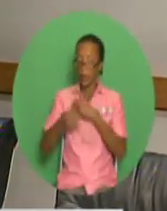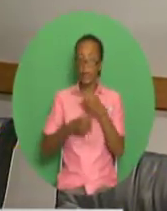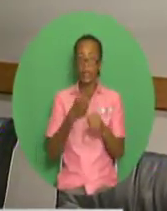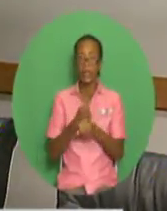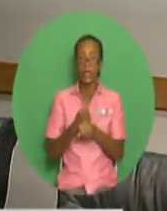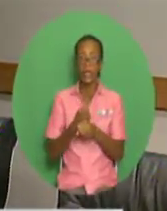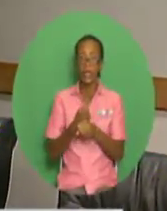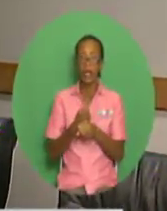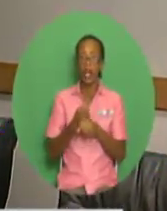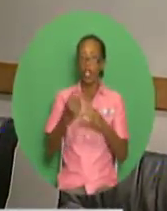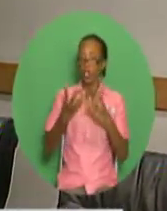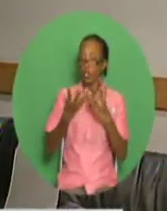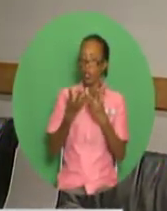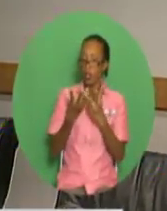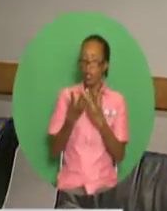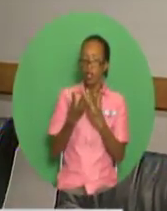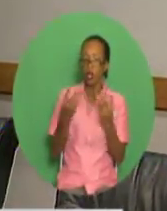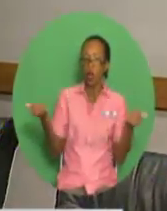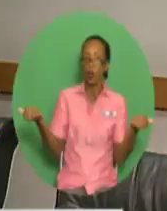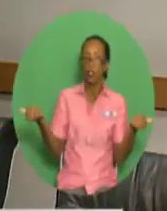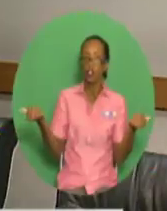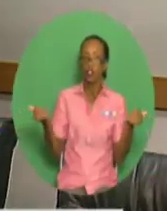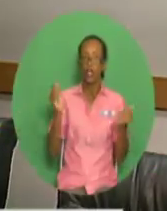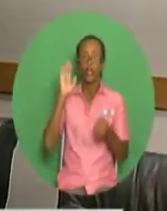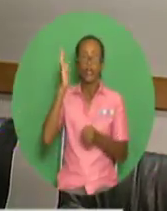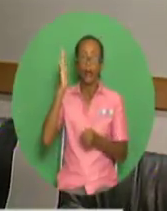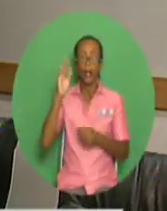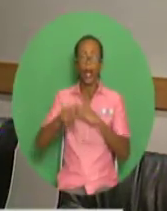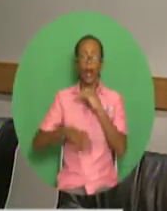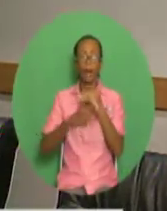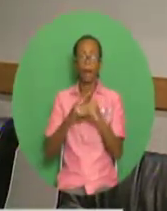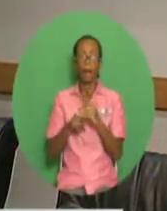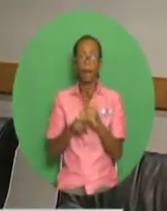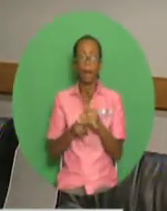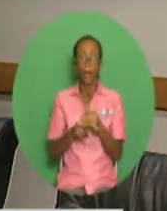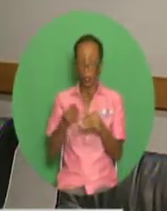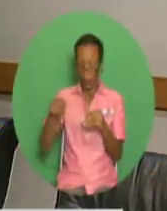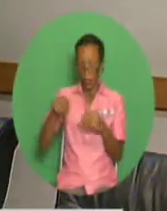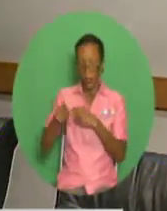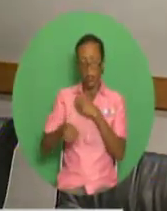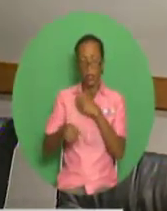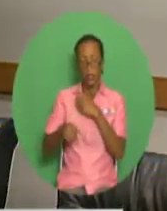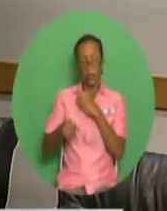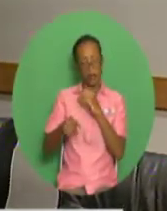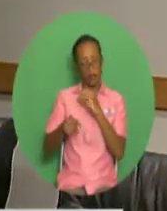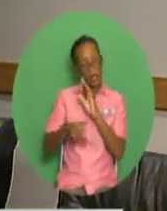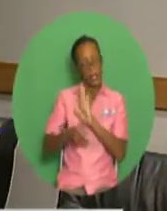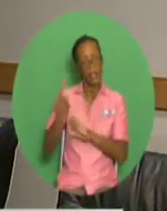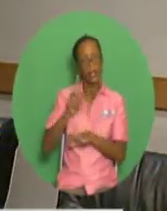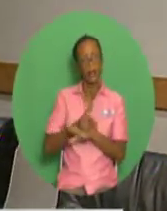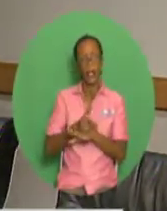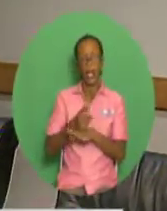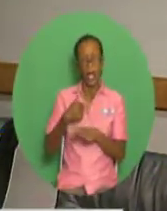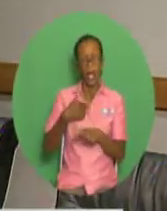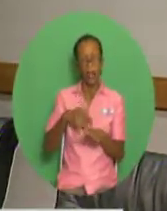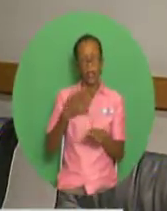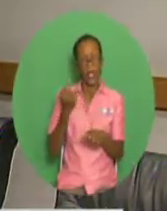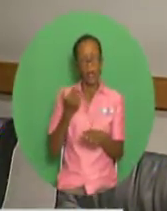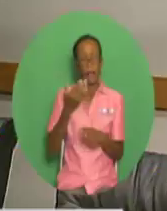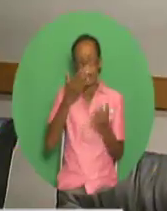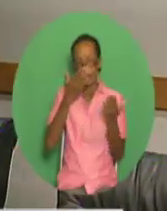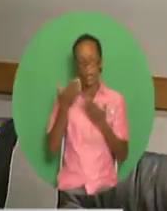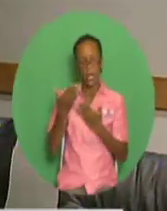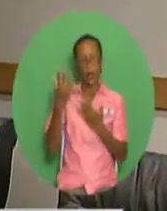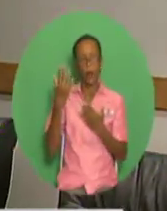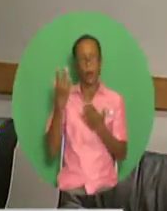dispute resolution seminar, where we want to start by December, and this is something sad to say, Madam Speaker, that we have issues